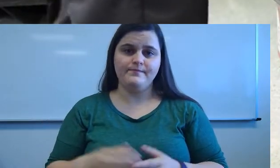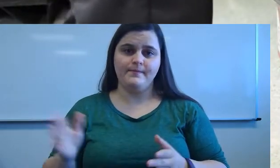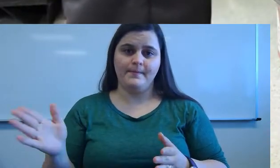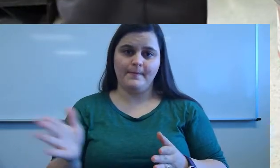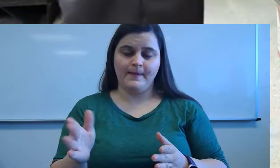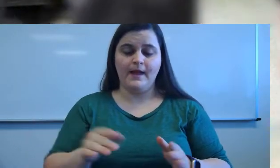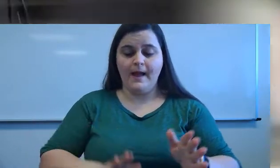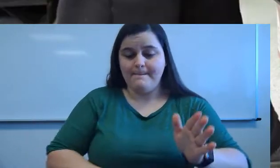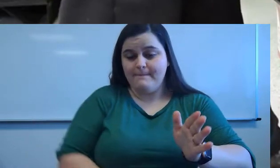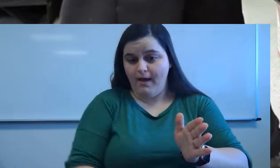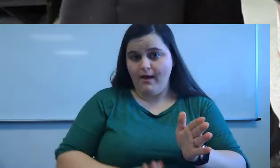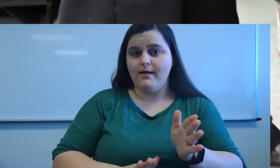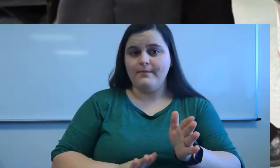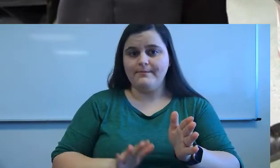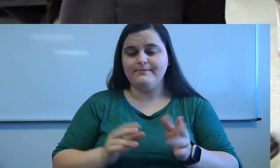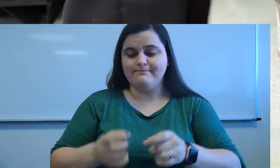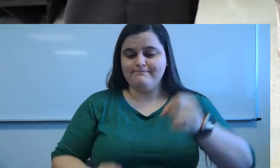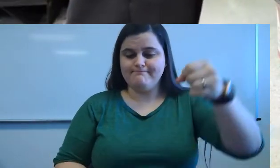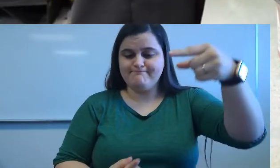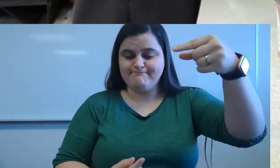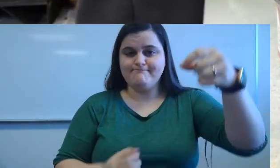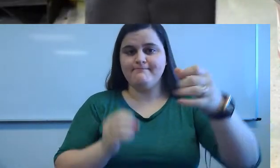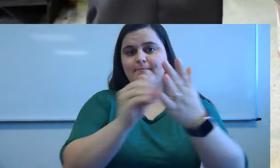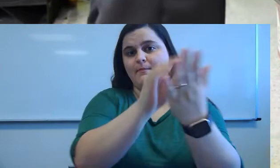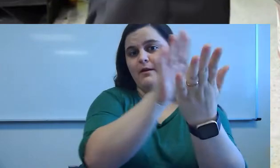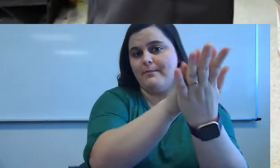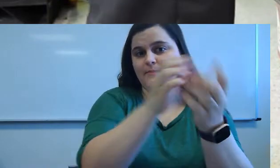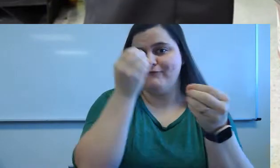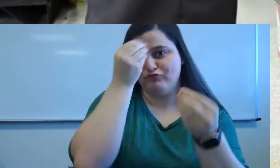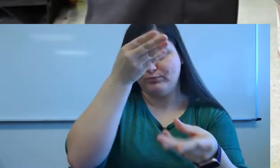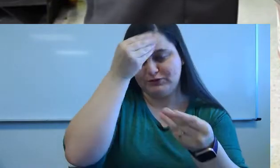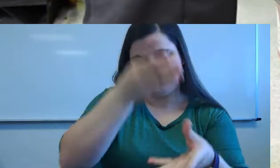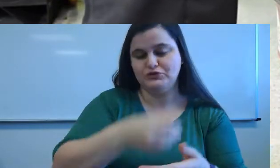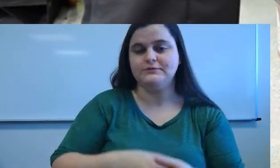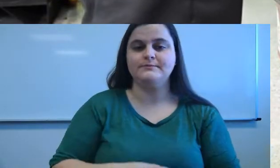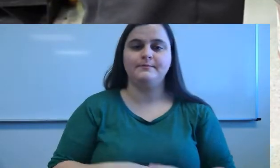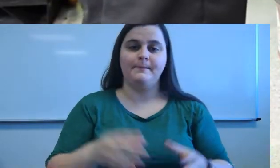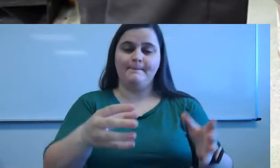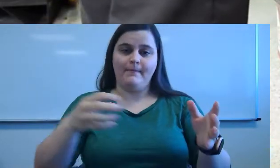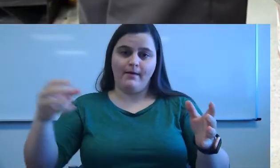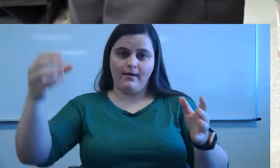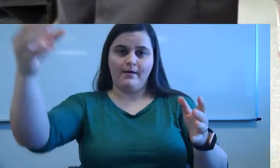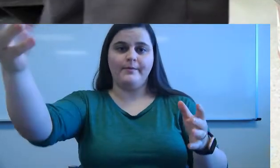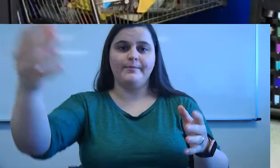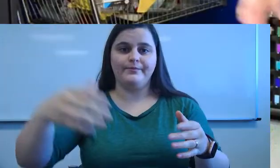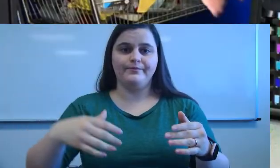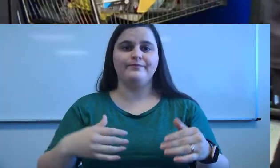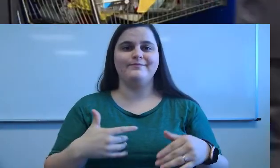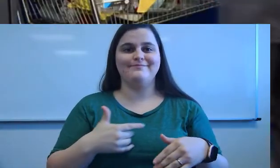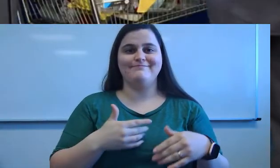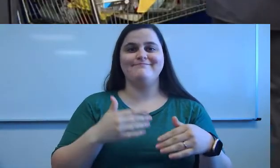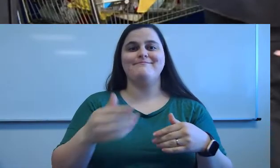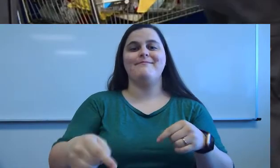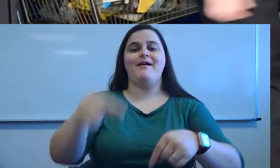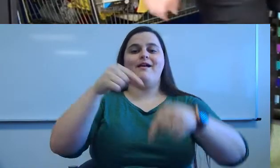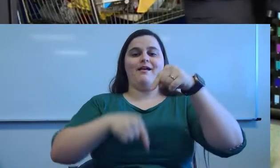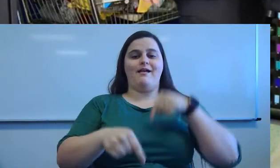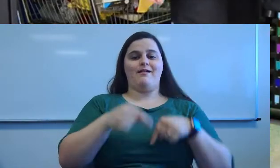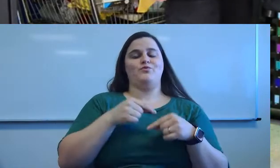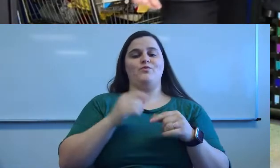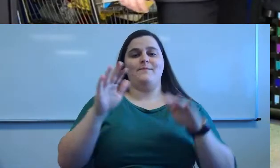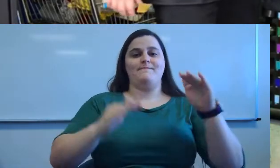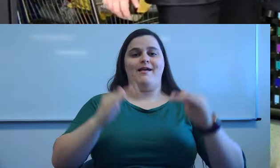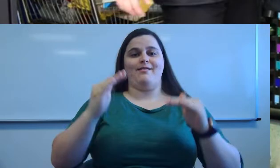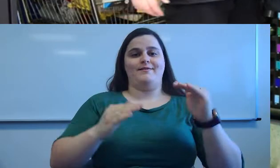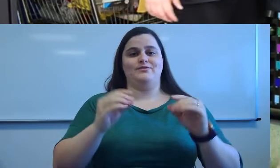Press our foot pedal to enter the information in. Pull it back up. It's going to bring us back to the balance screen.